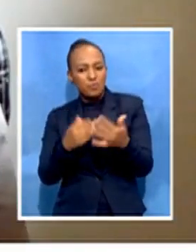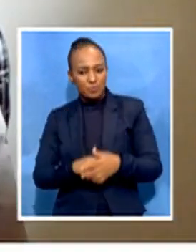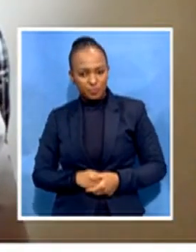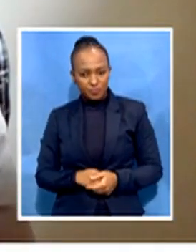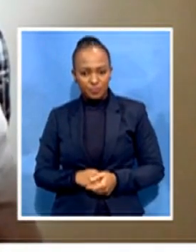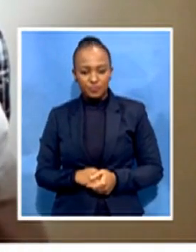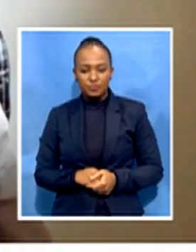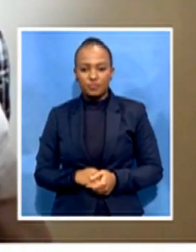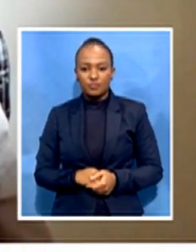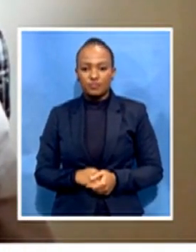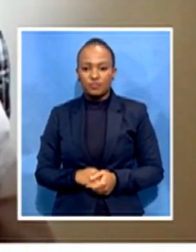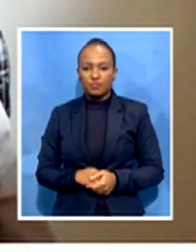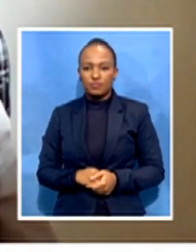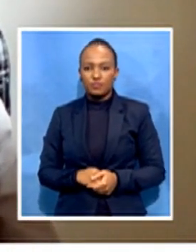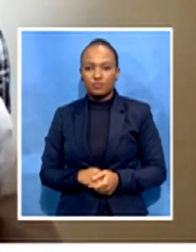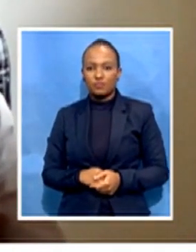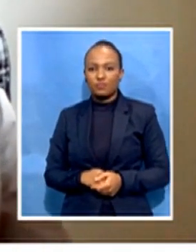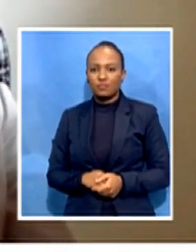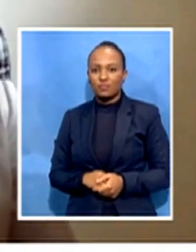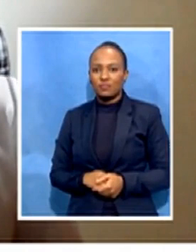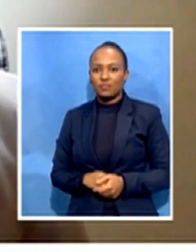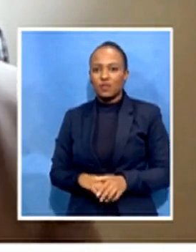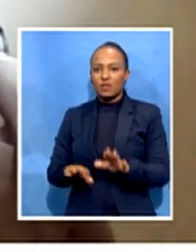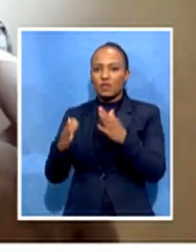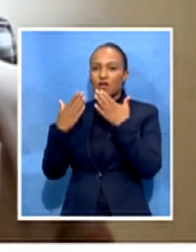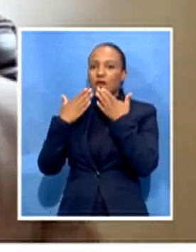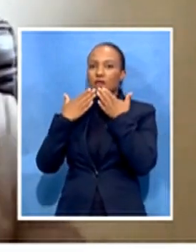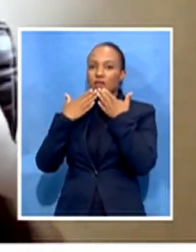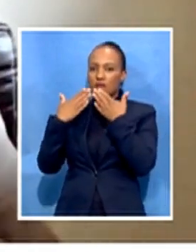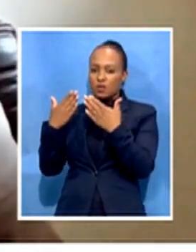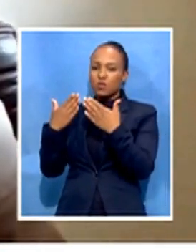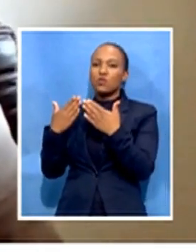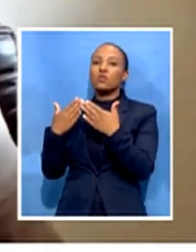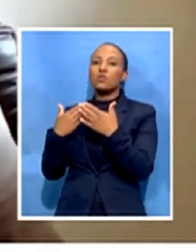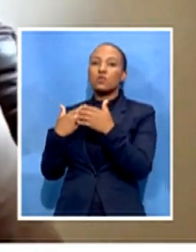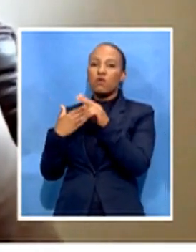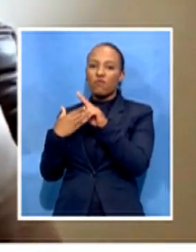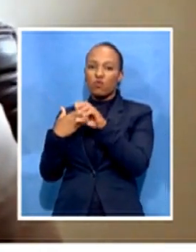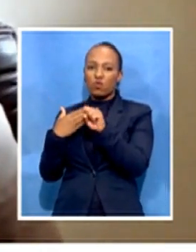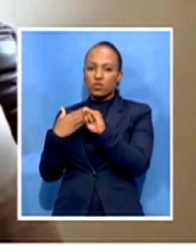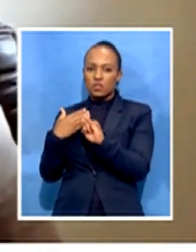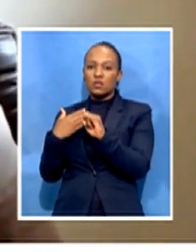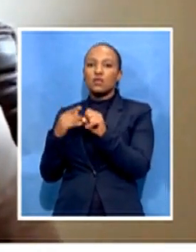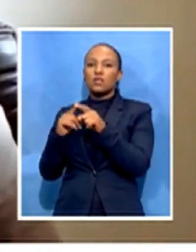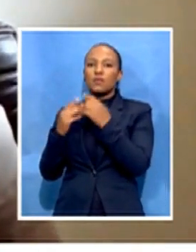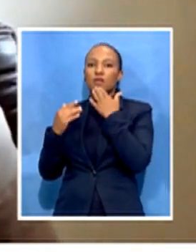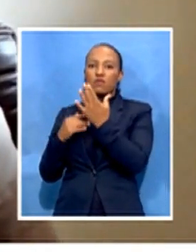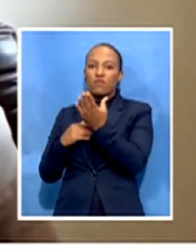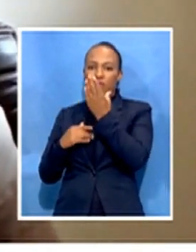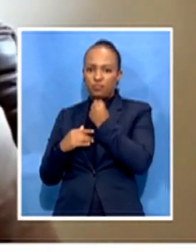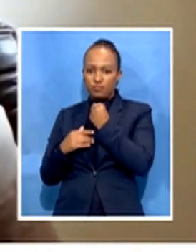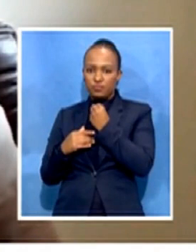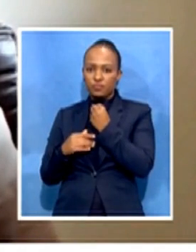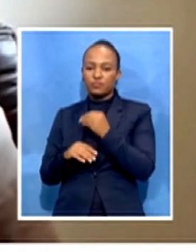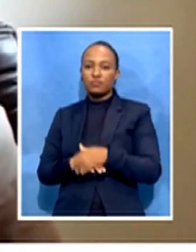Karima, and thanks to Johan for that question. So I think let's agree that the biggest weakness